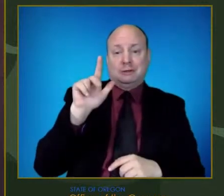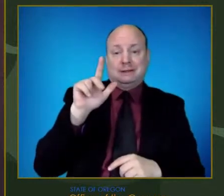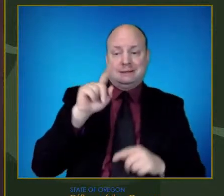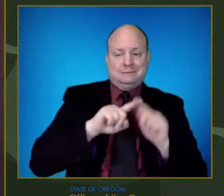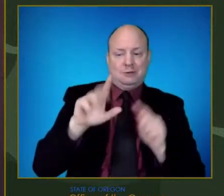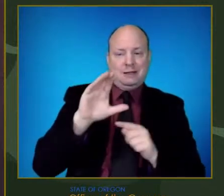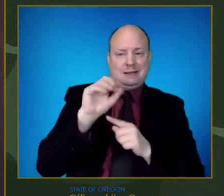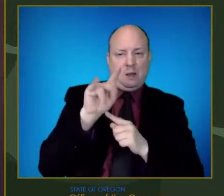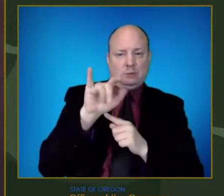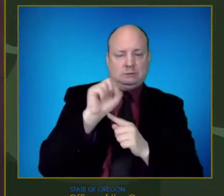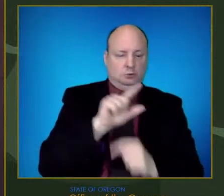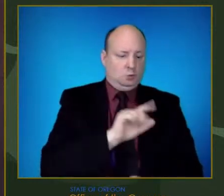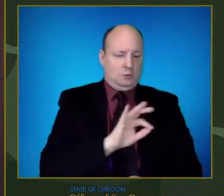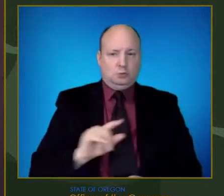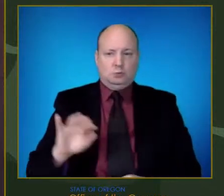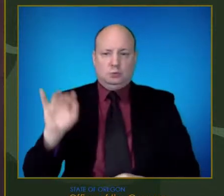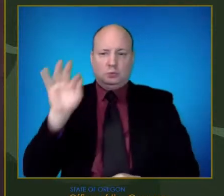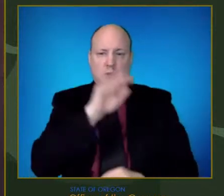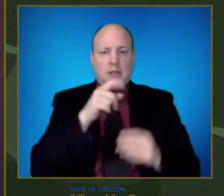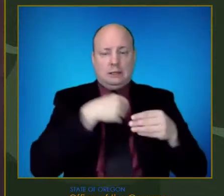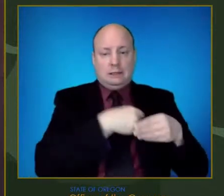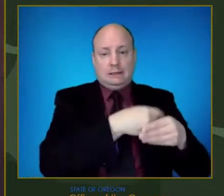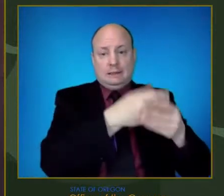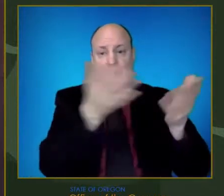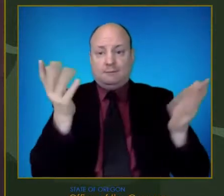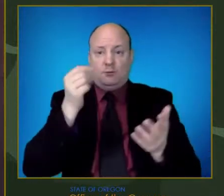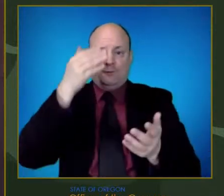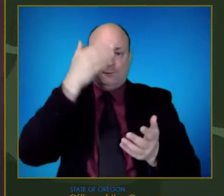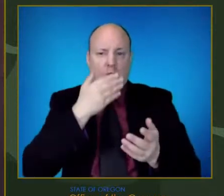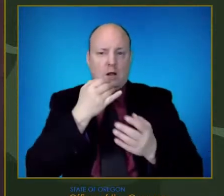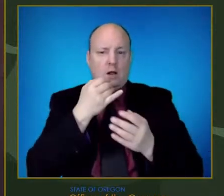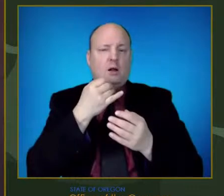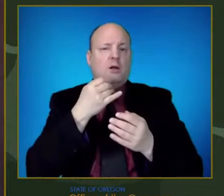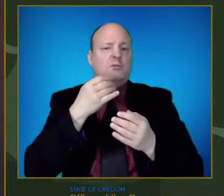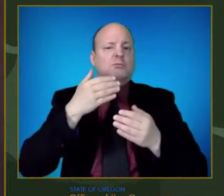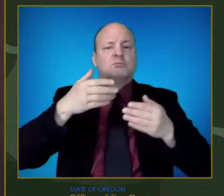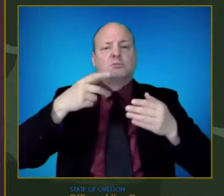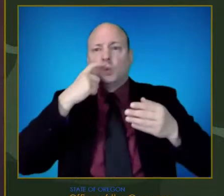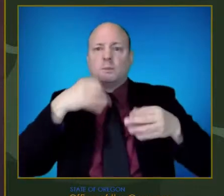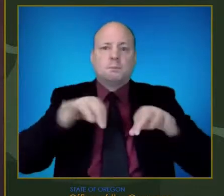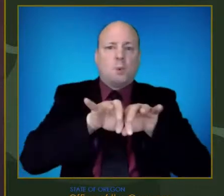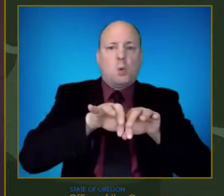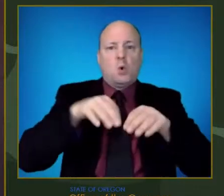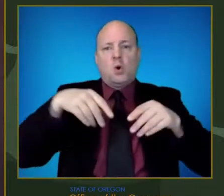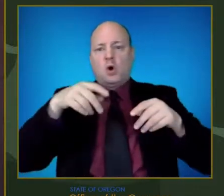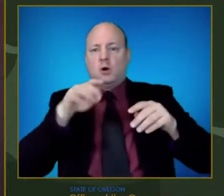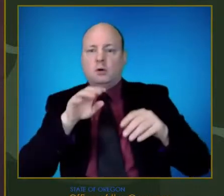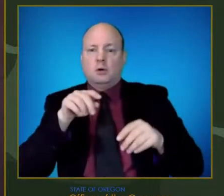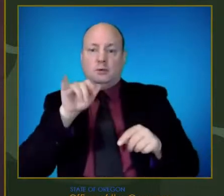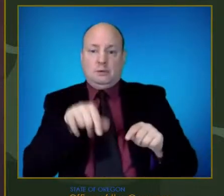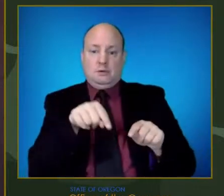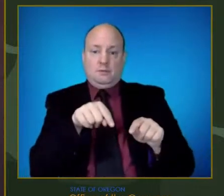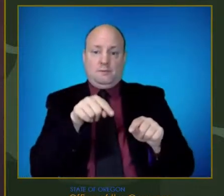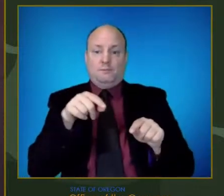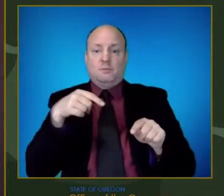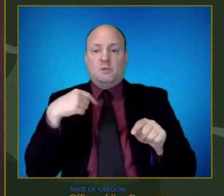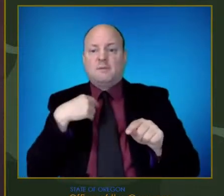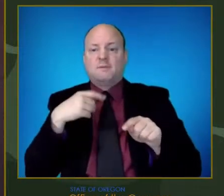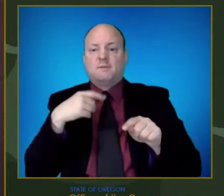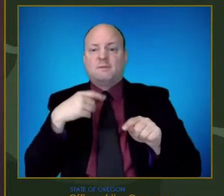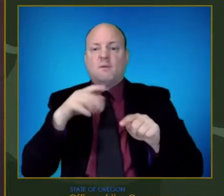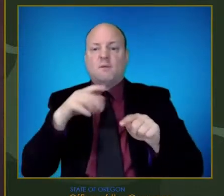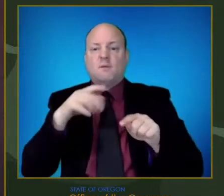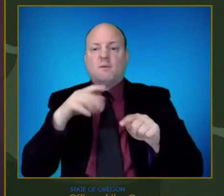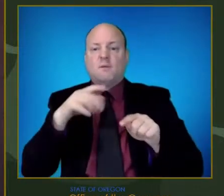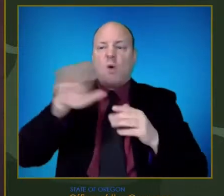frontline workers, and on Monday, we'll open it up to frontline workers statewide. As we